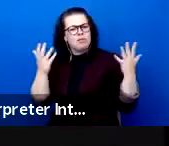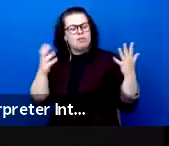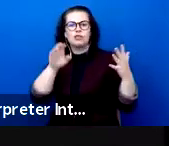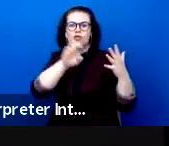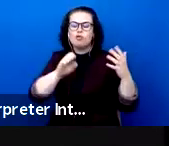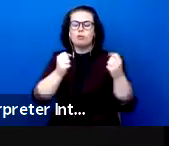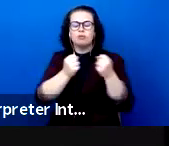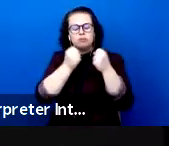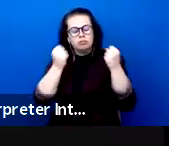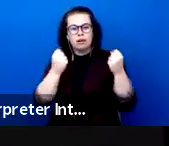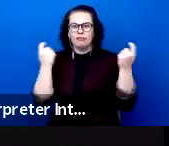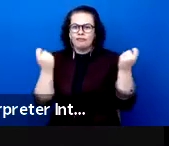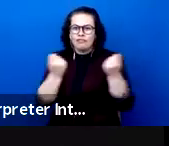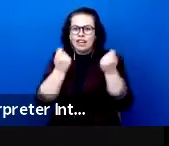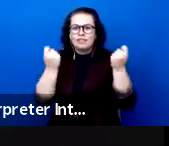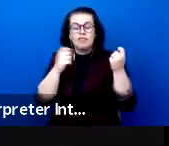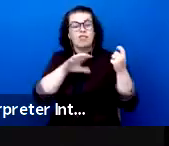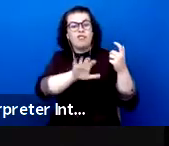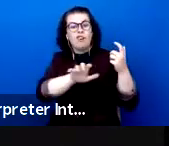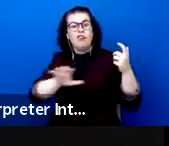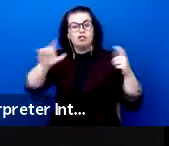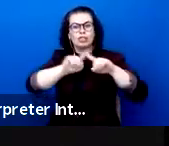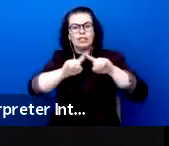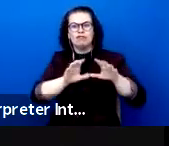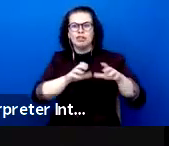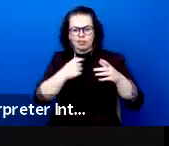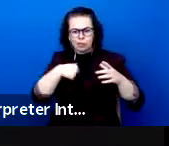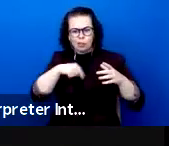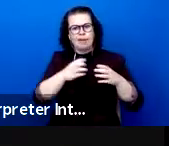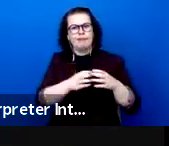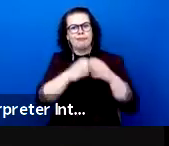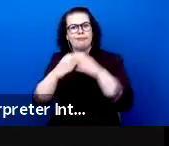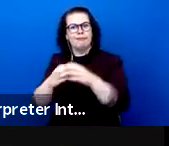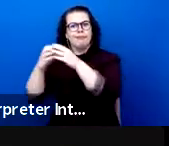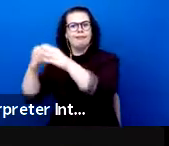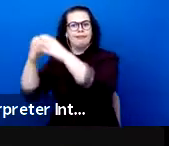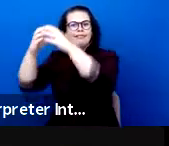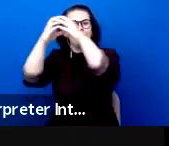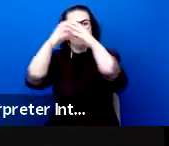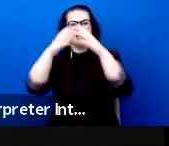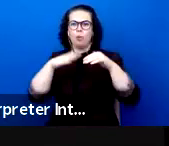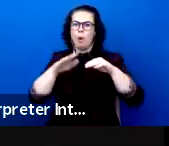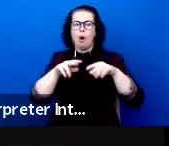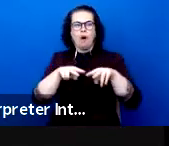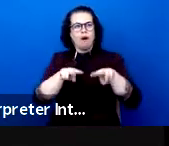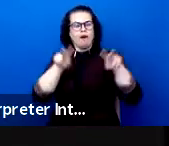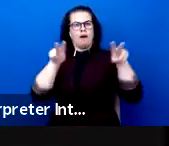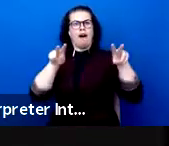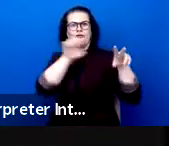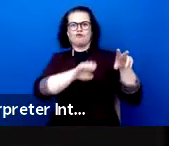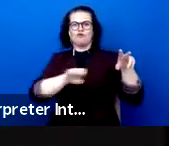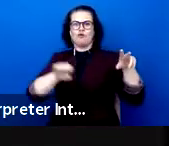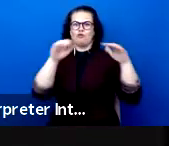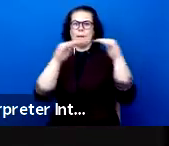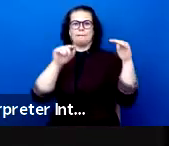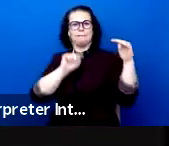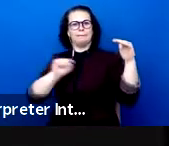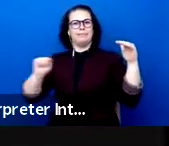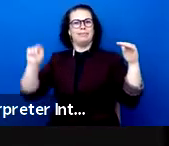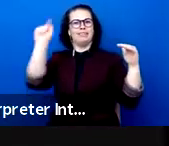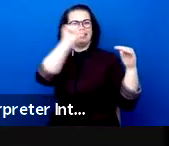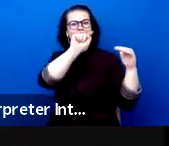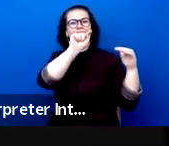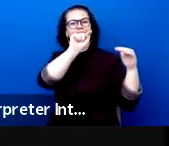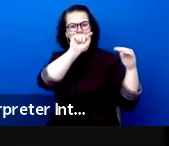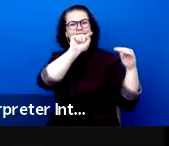most European countries. An art that appeared on the European continent and